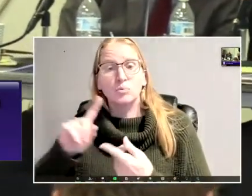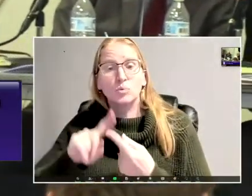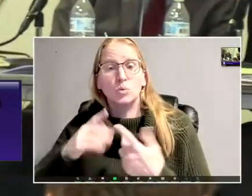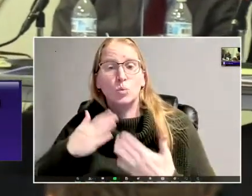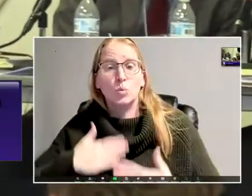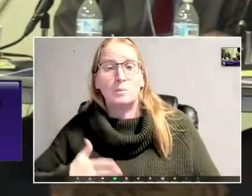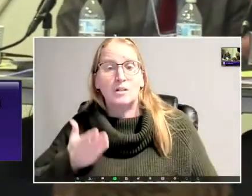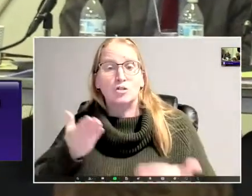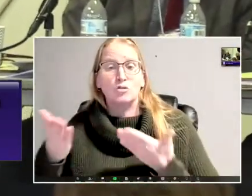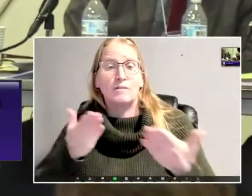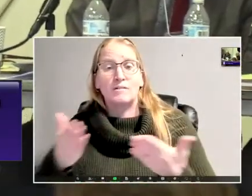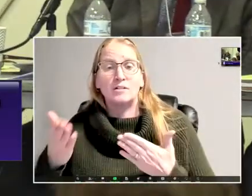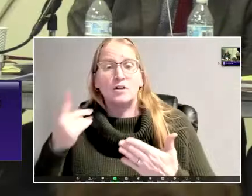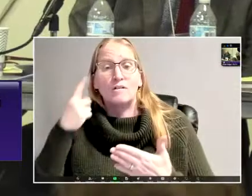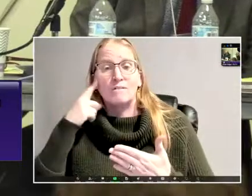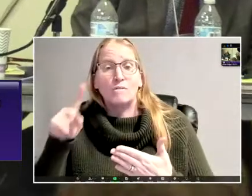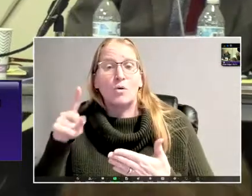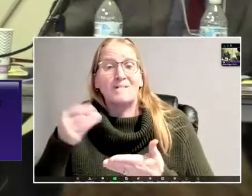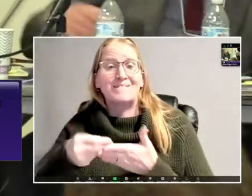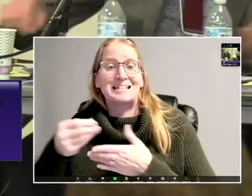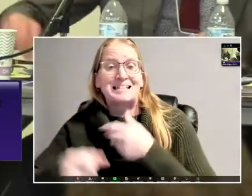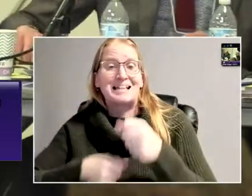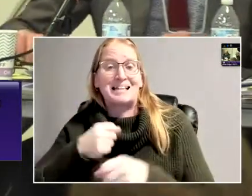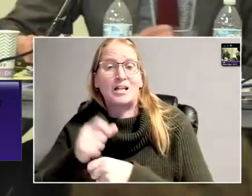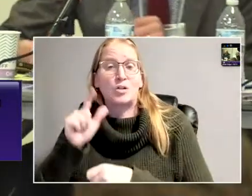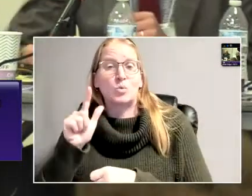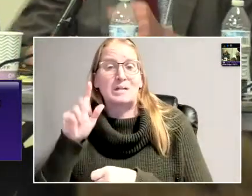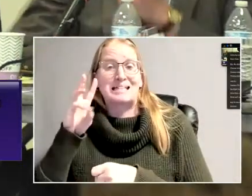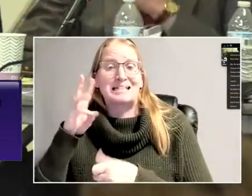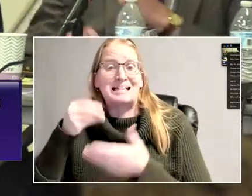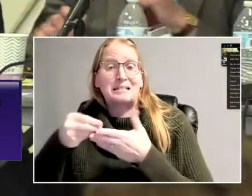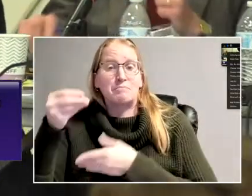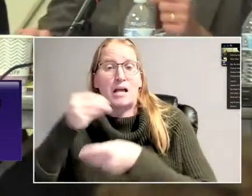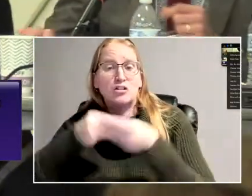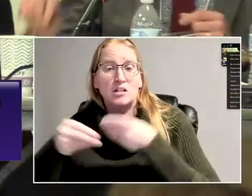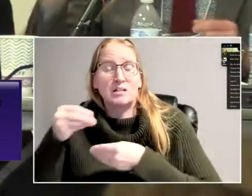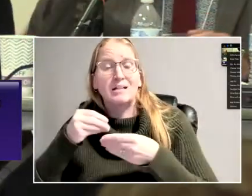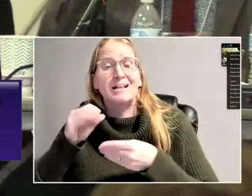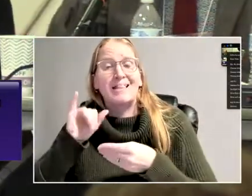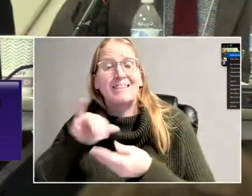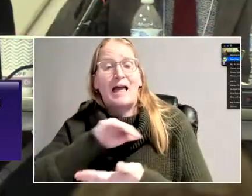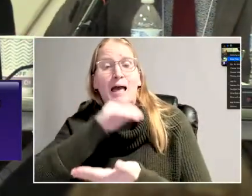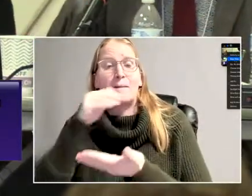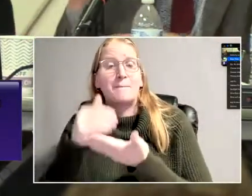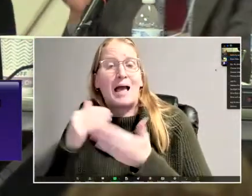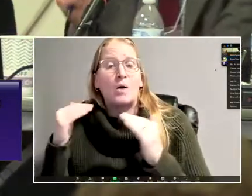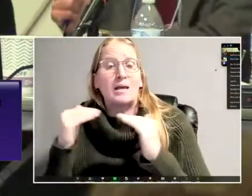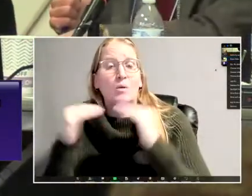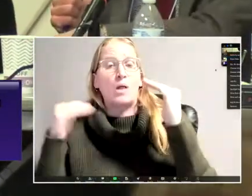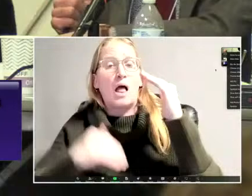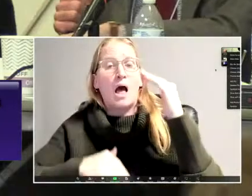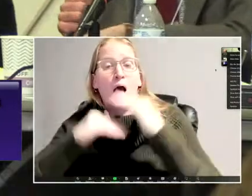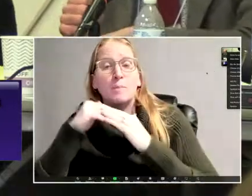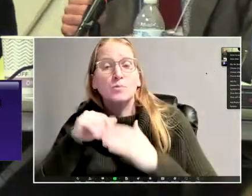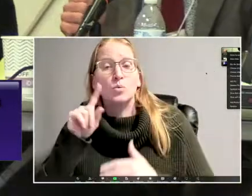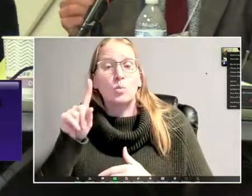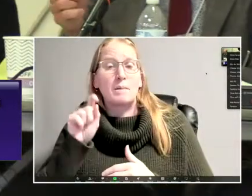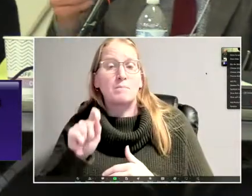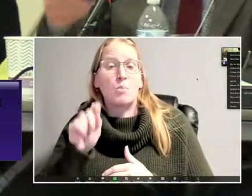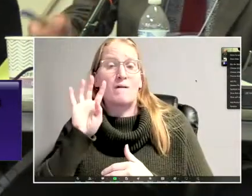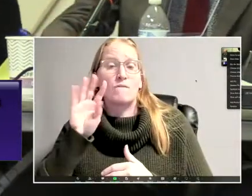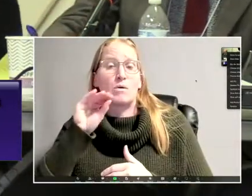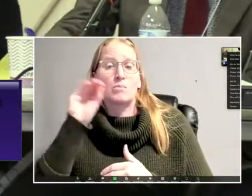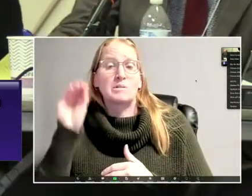FY 26 budget in an amount equivalent to up to 1.4% of the